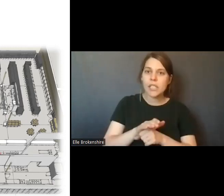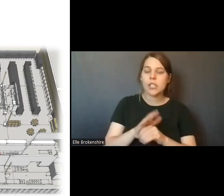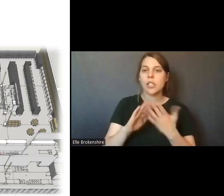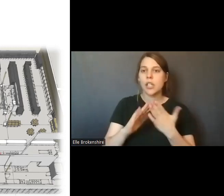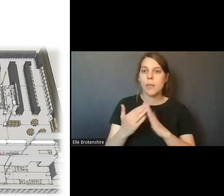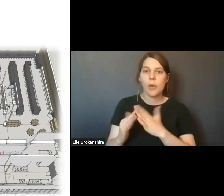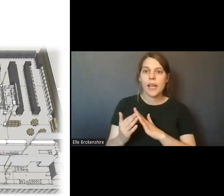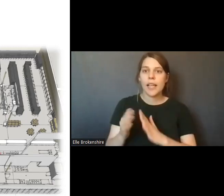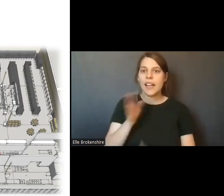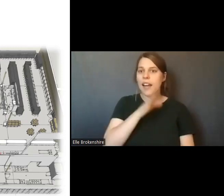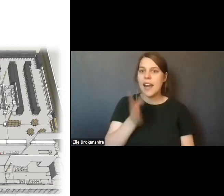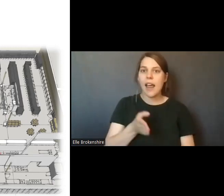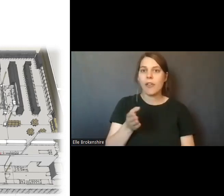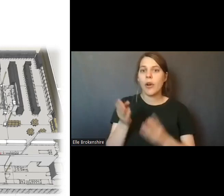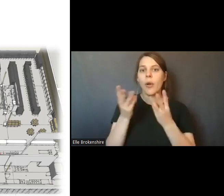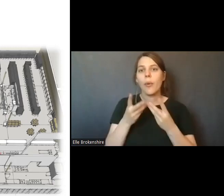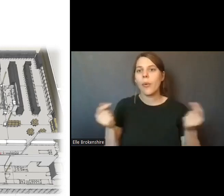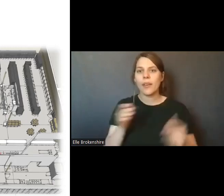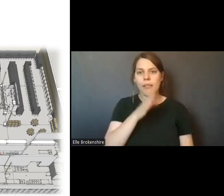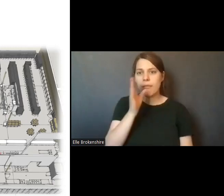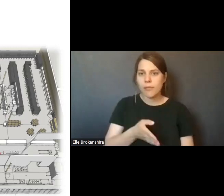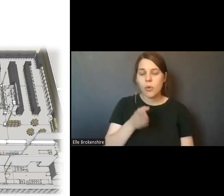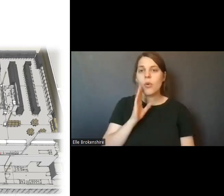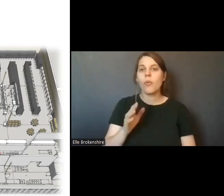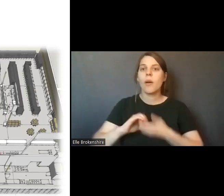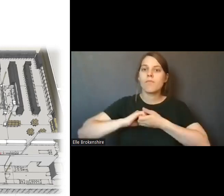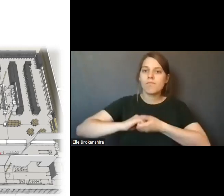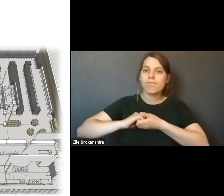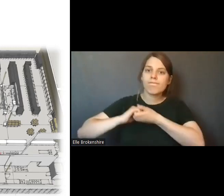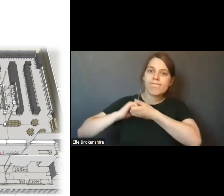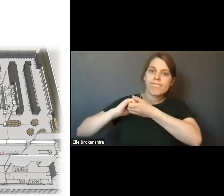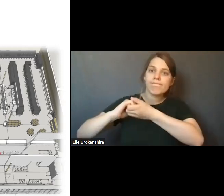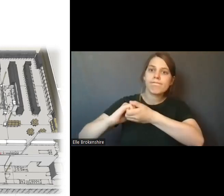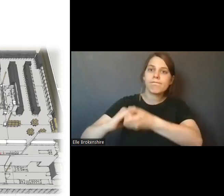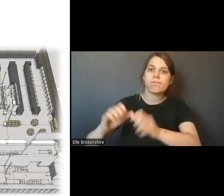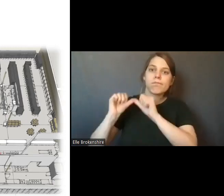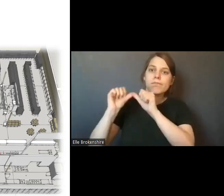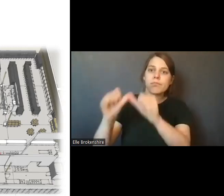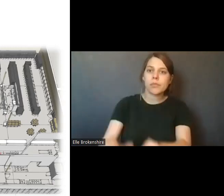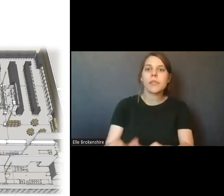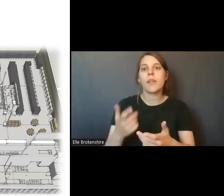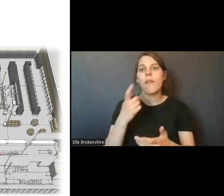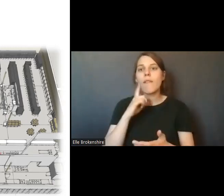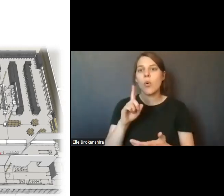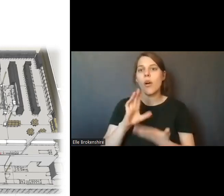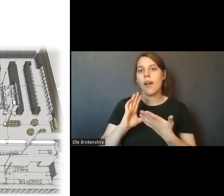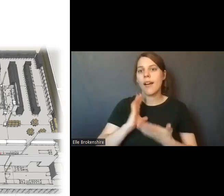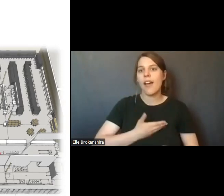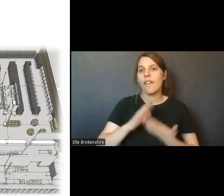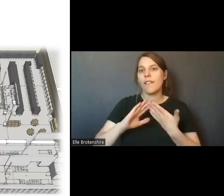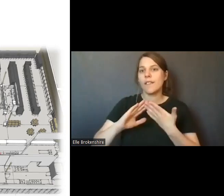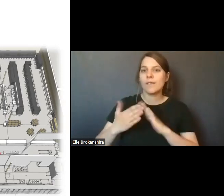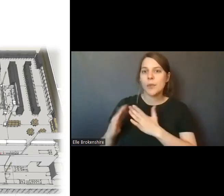we will continue to work hand in hand to forge lasting partnerships with our Hill District friends and neighbors. Thank you very much.